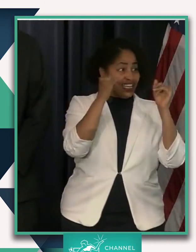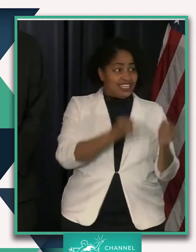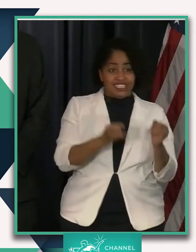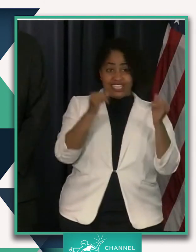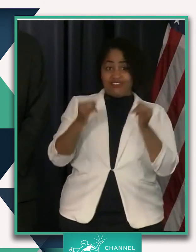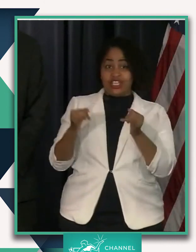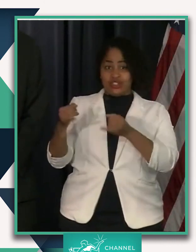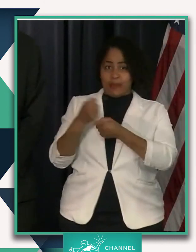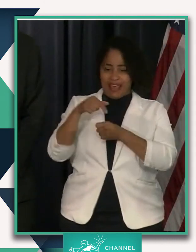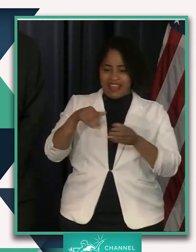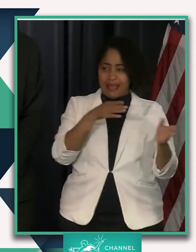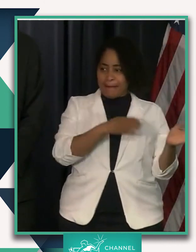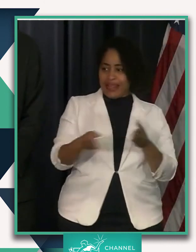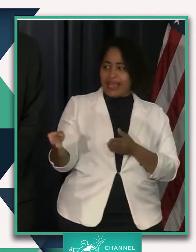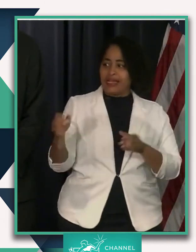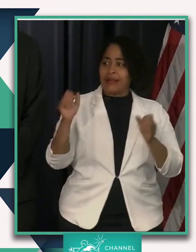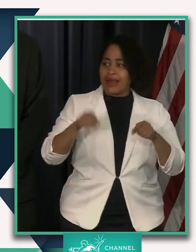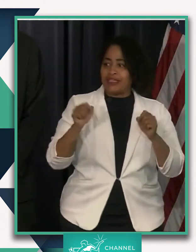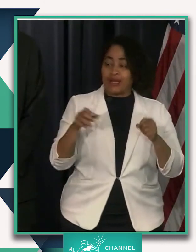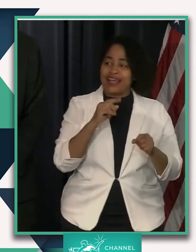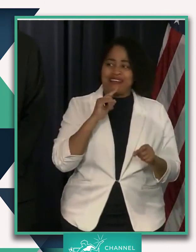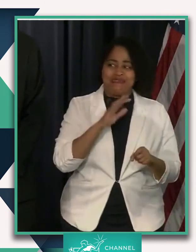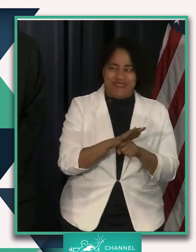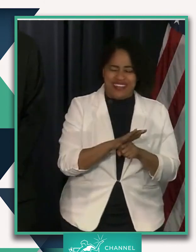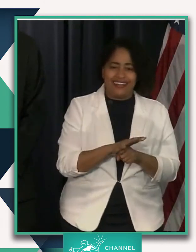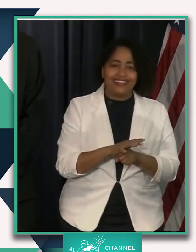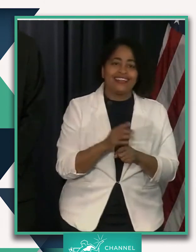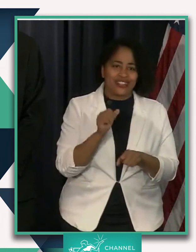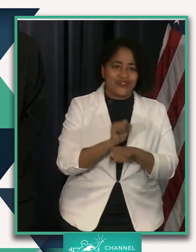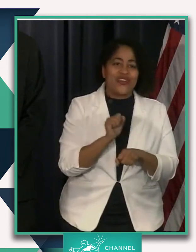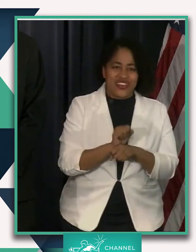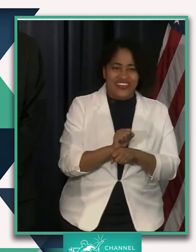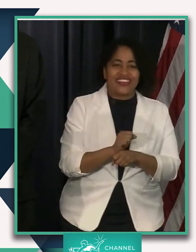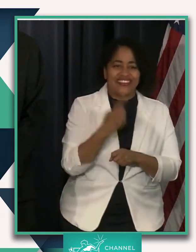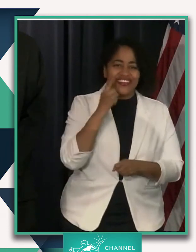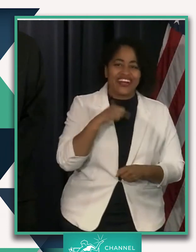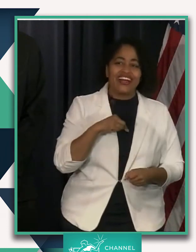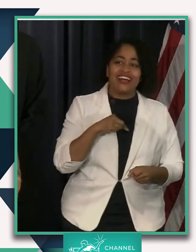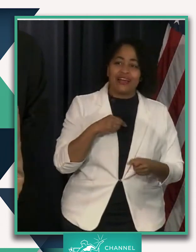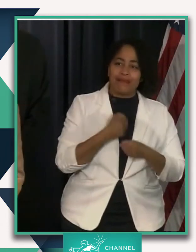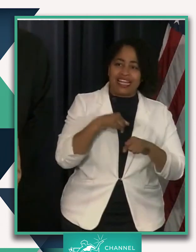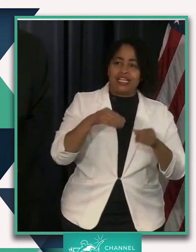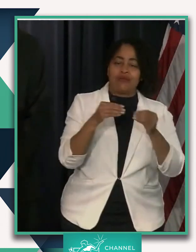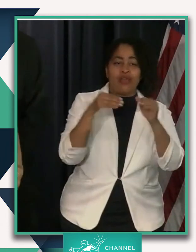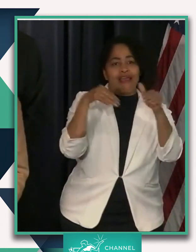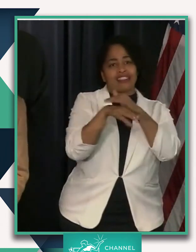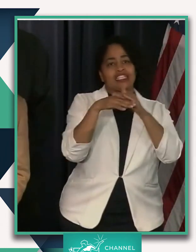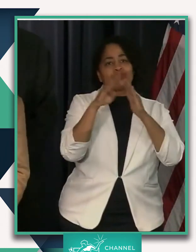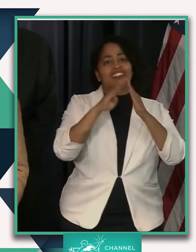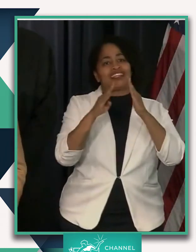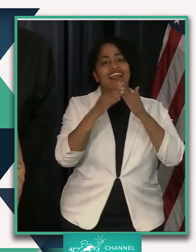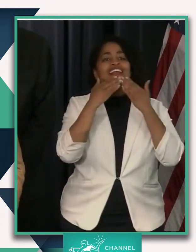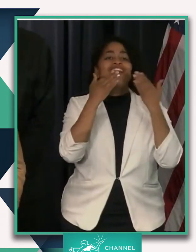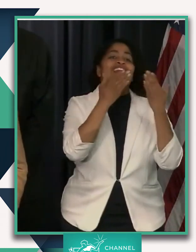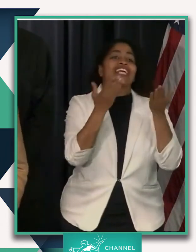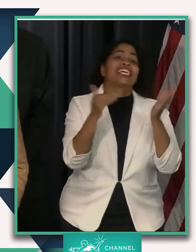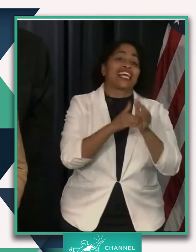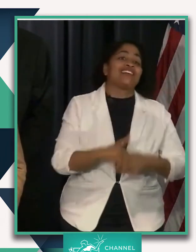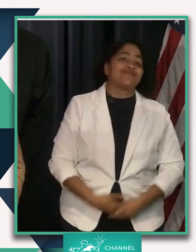have made this plan possible and are committed to working with us to make this a more accessible city. So thank you